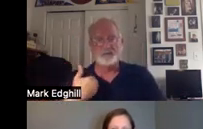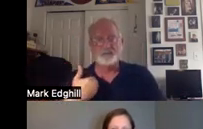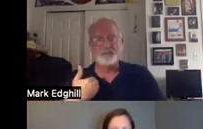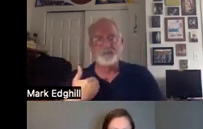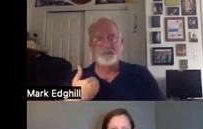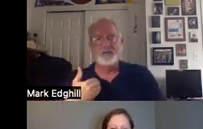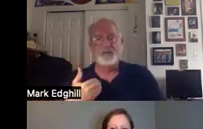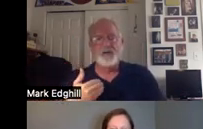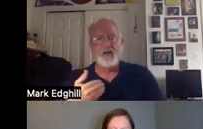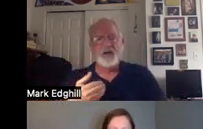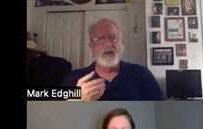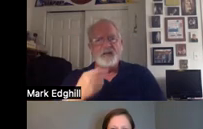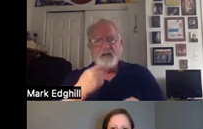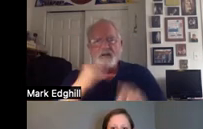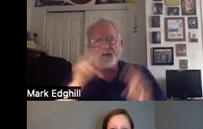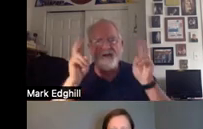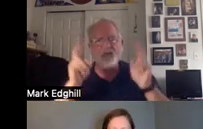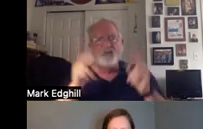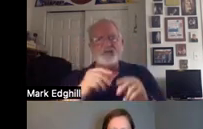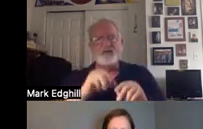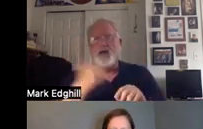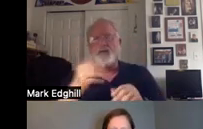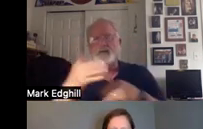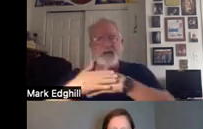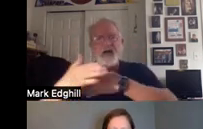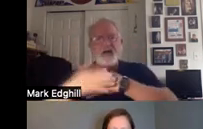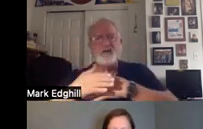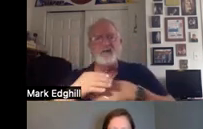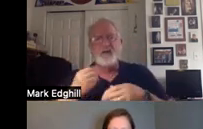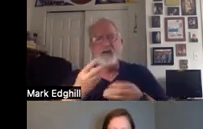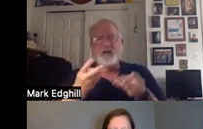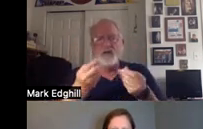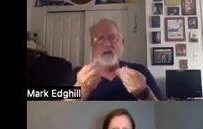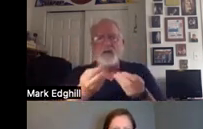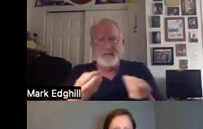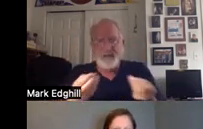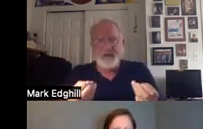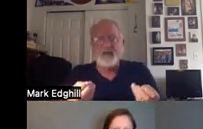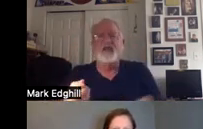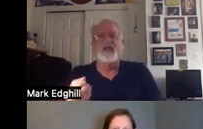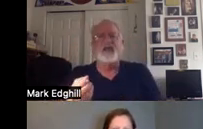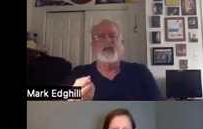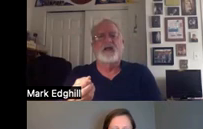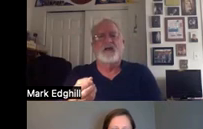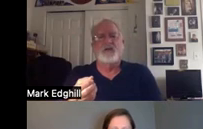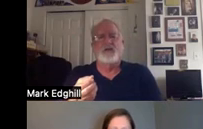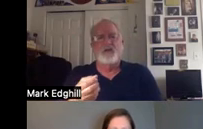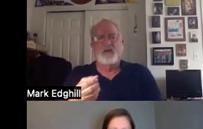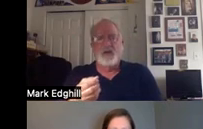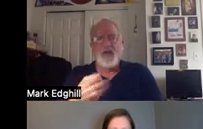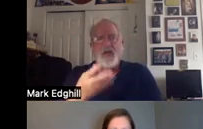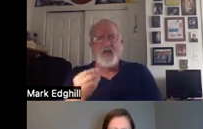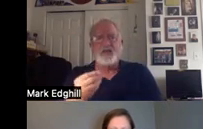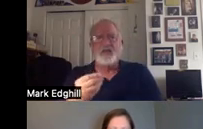John Young. And his title was The Other Side of. And his title was The Other Side of